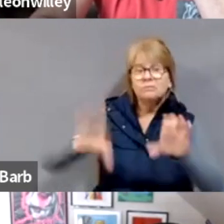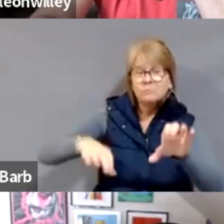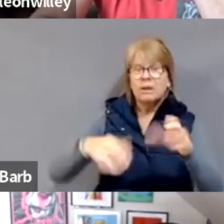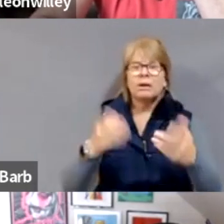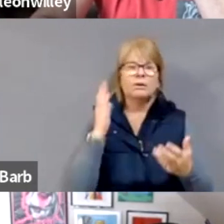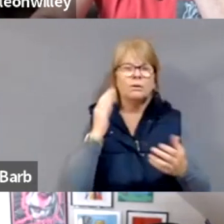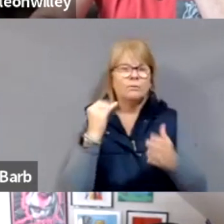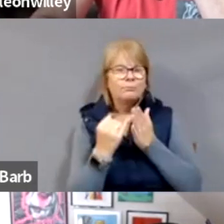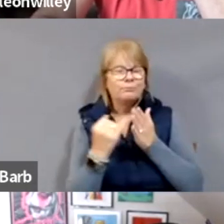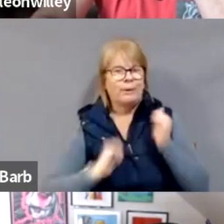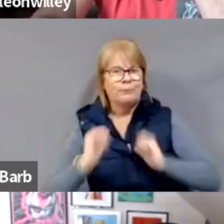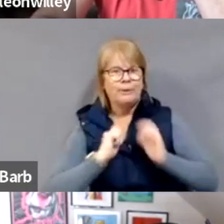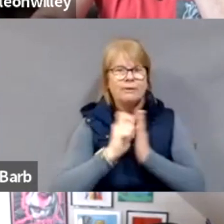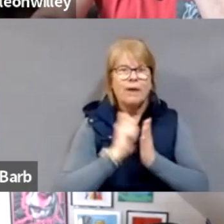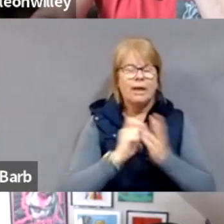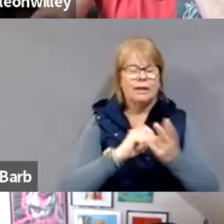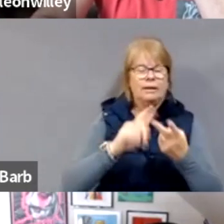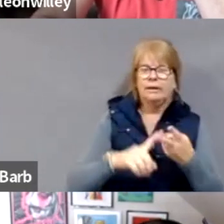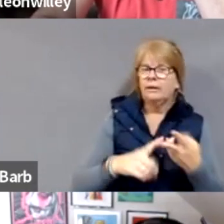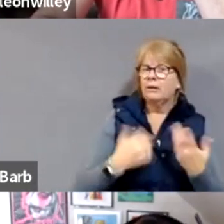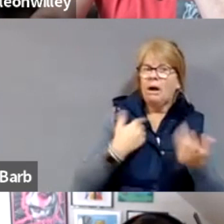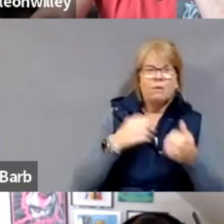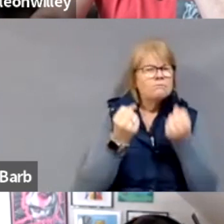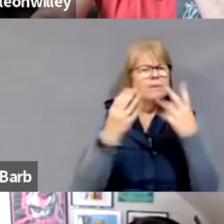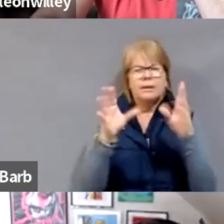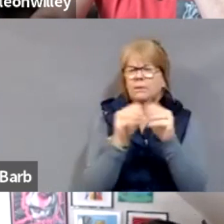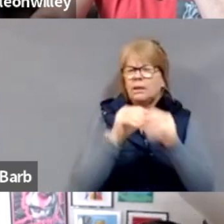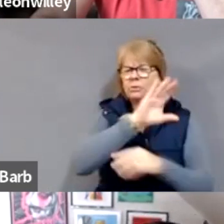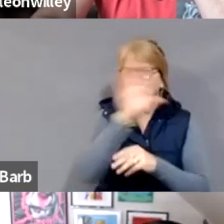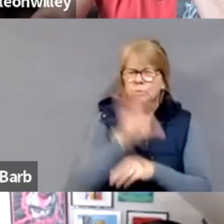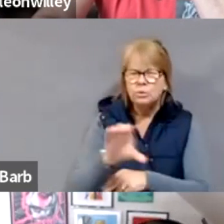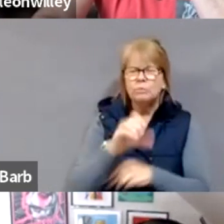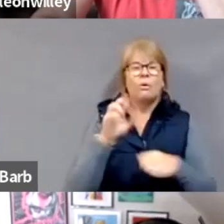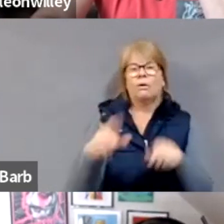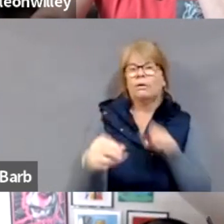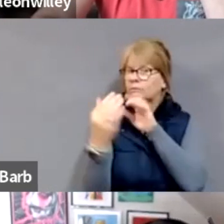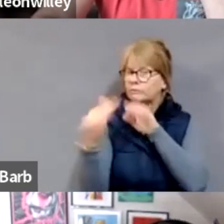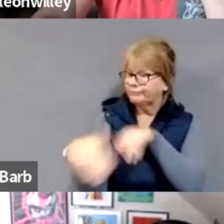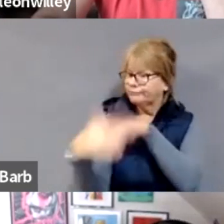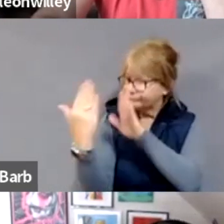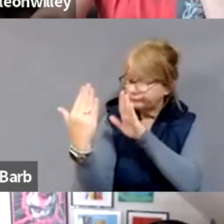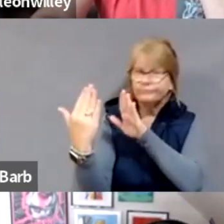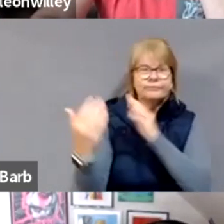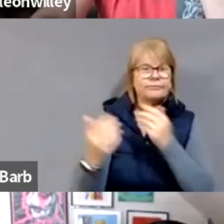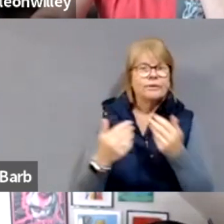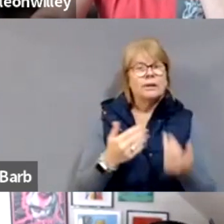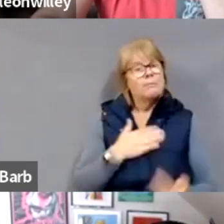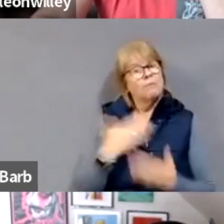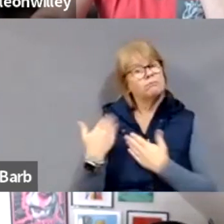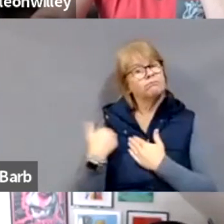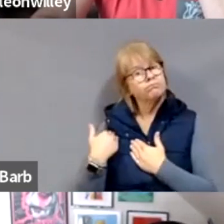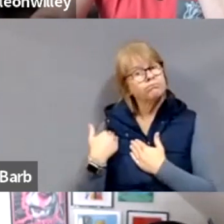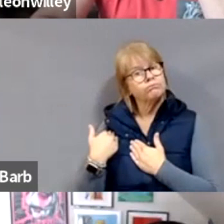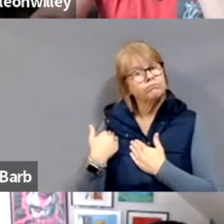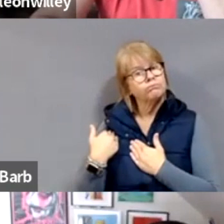I take lots of meetings on Zoom or in person, because it's my responsibility,